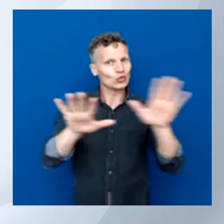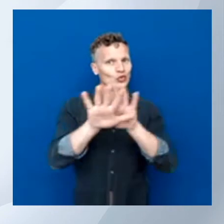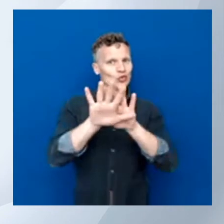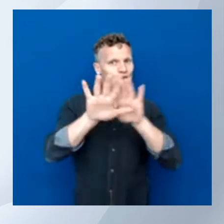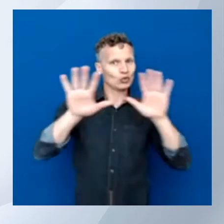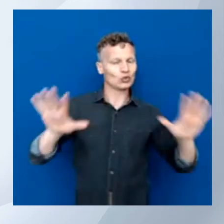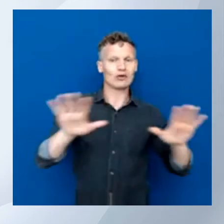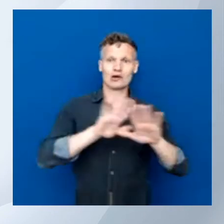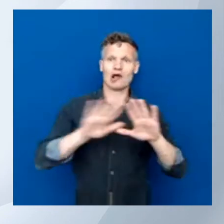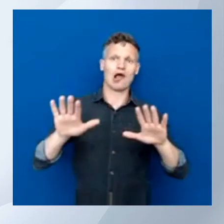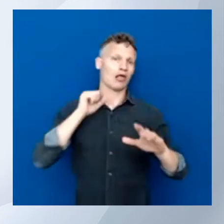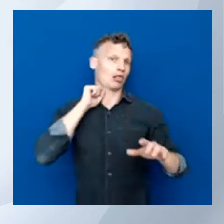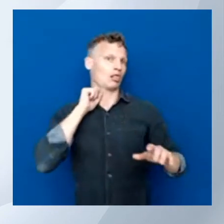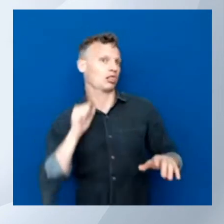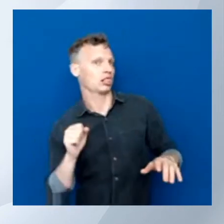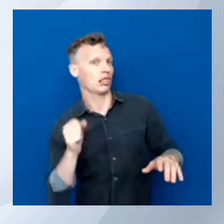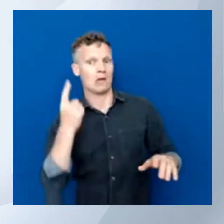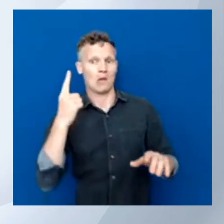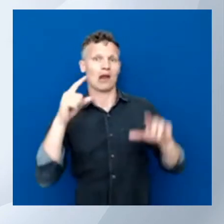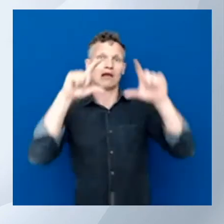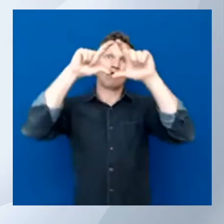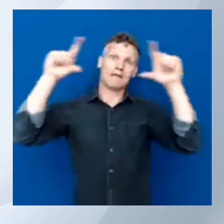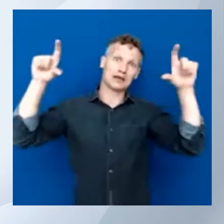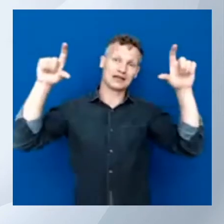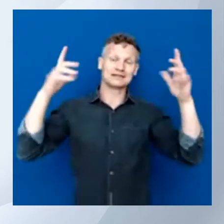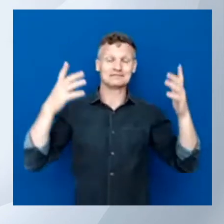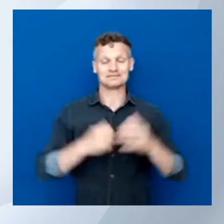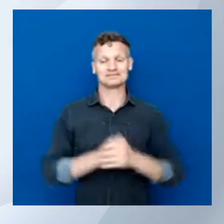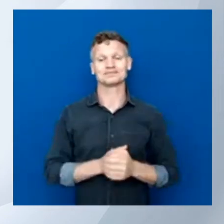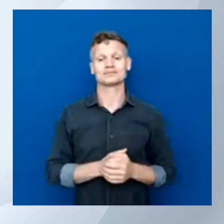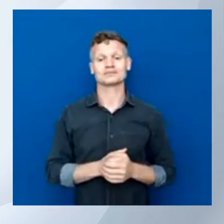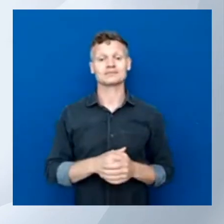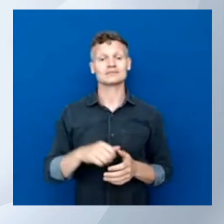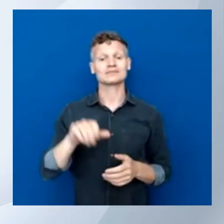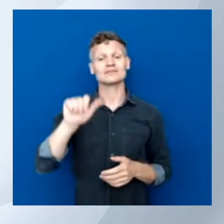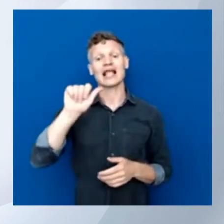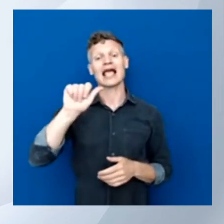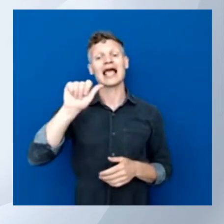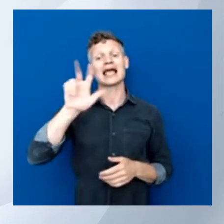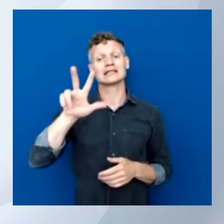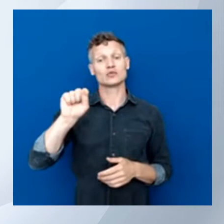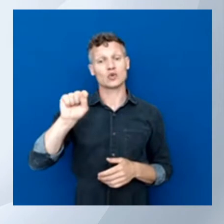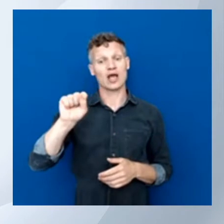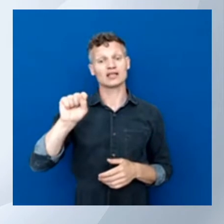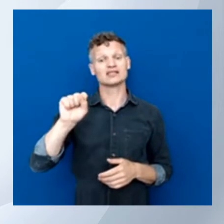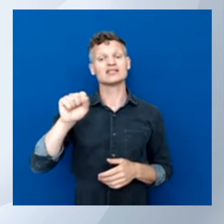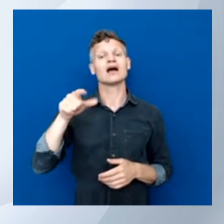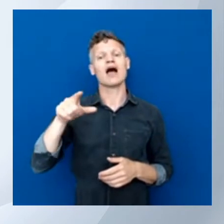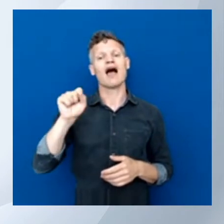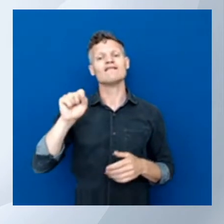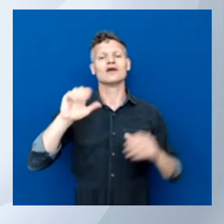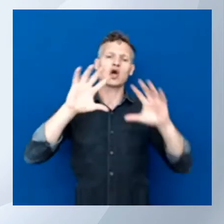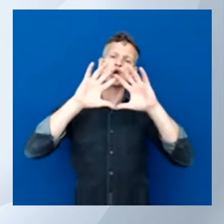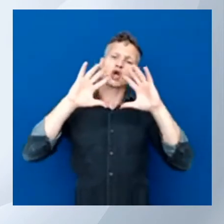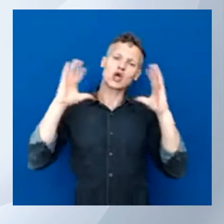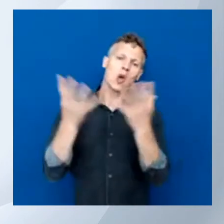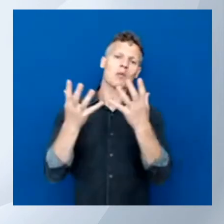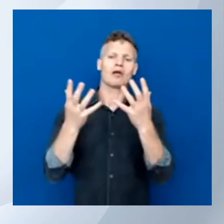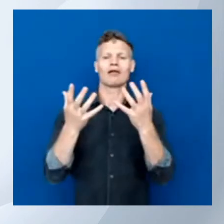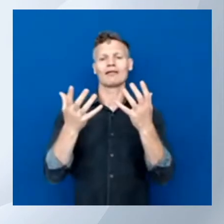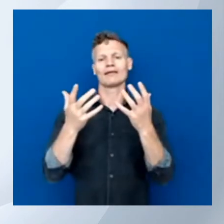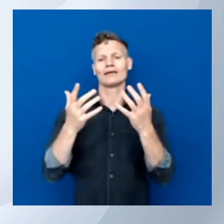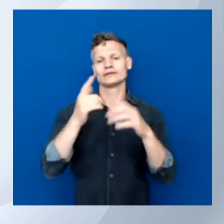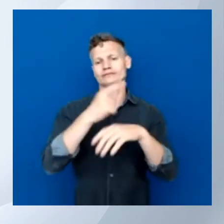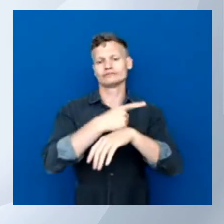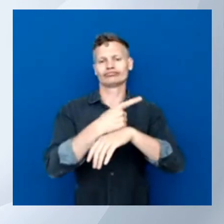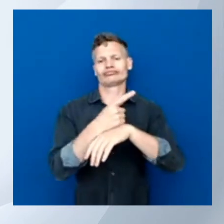one specific company or vendor. AWS have Global Accelerator, which does pretty much exactly the same sort of stuff as